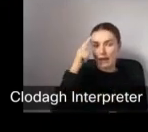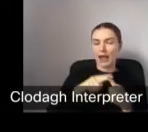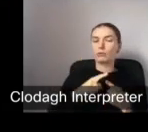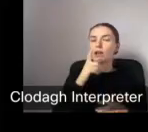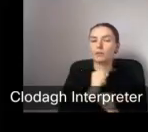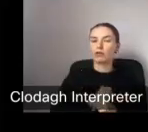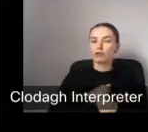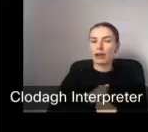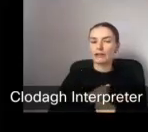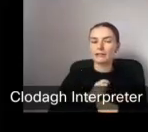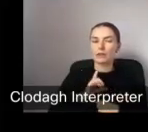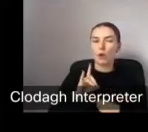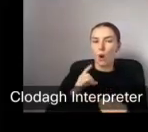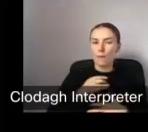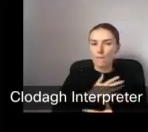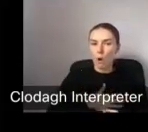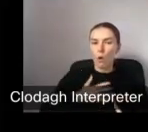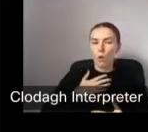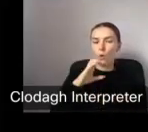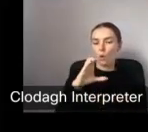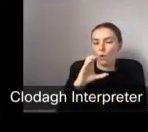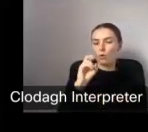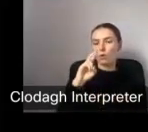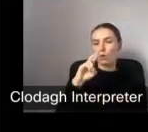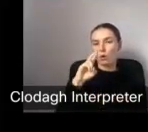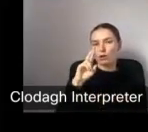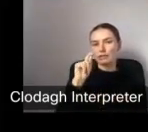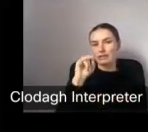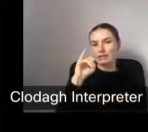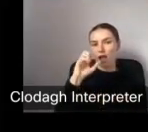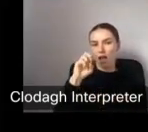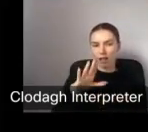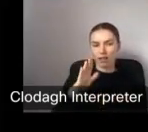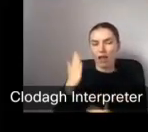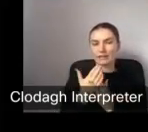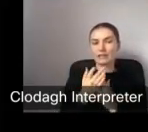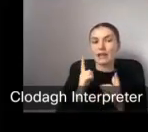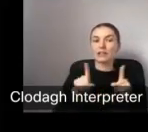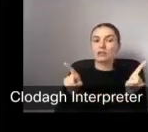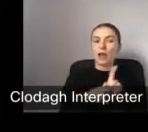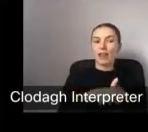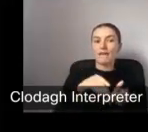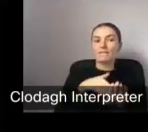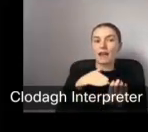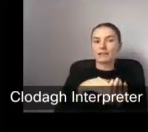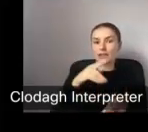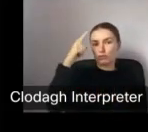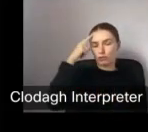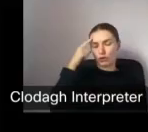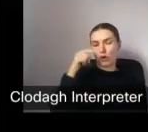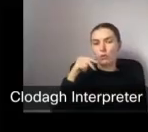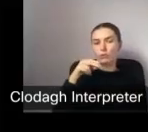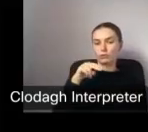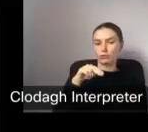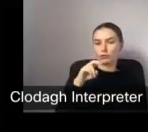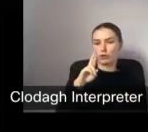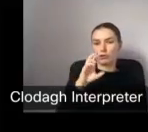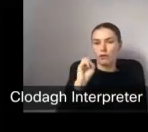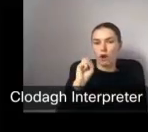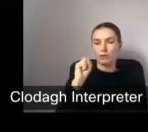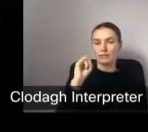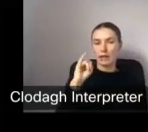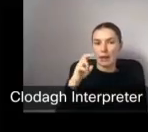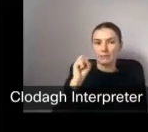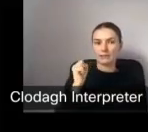hormone, the cortisol axis. It also affects neurosynapses and causes different parts of the brain